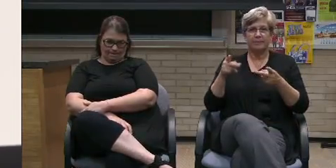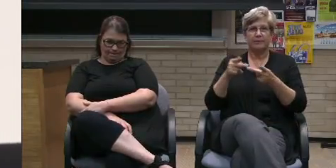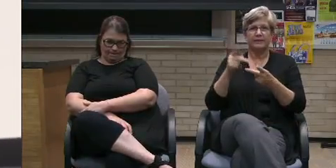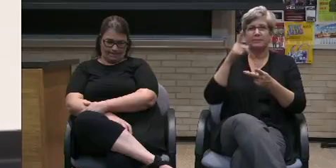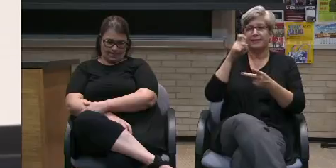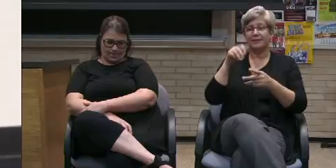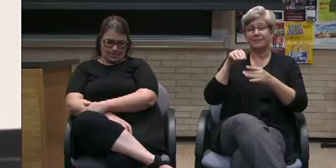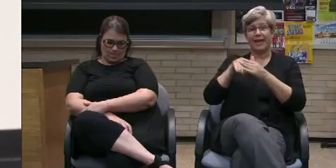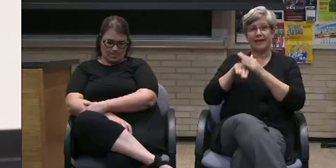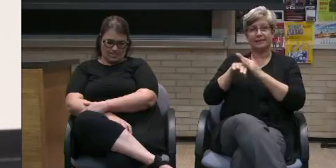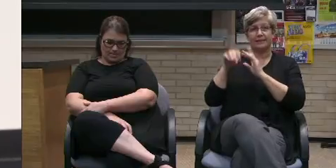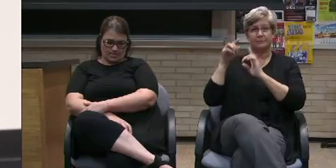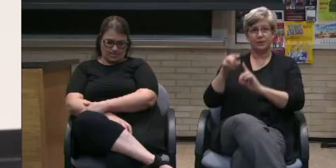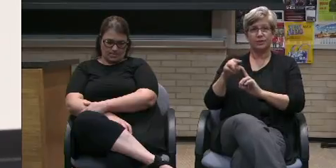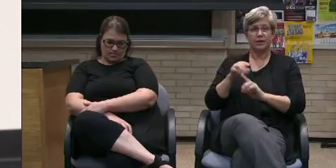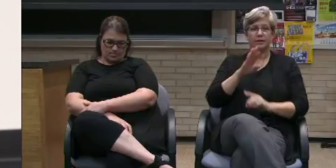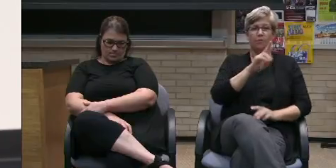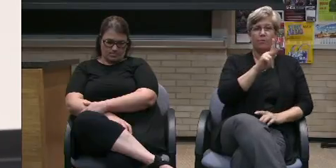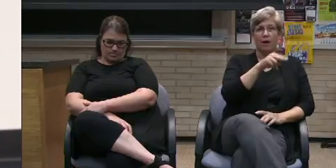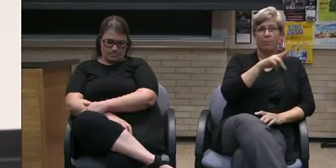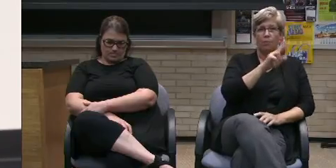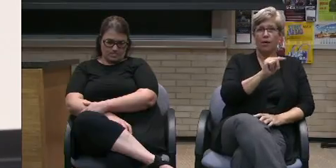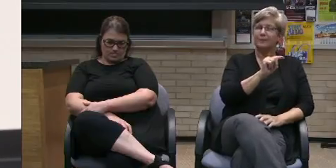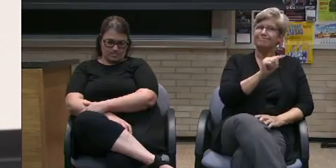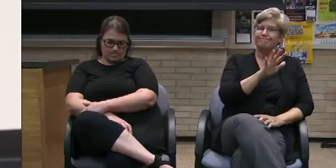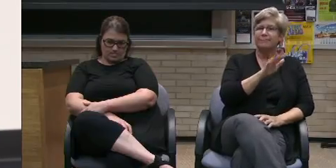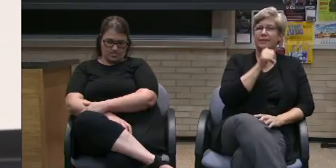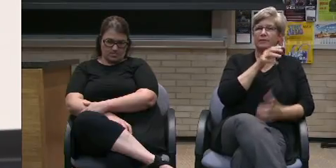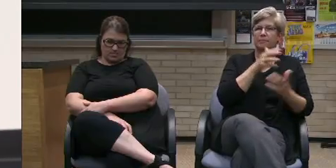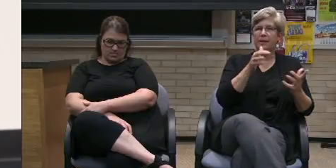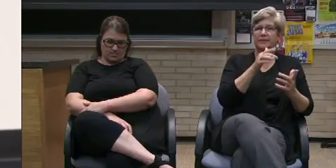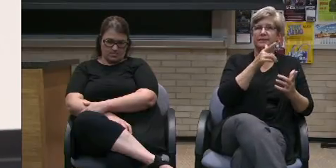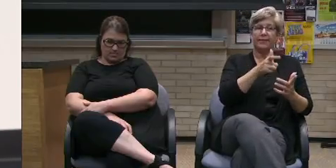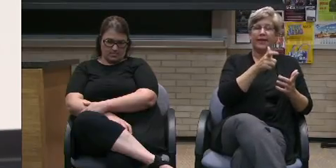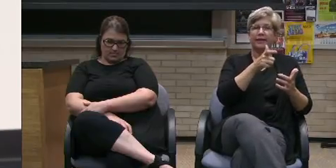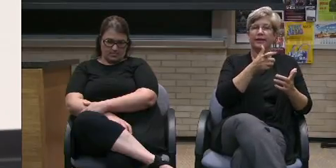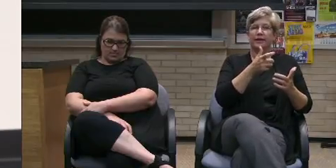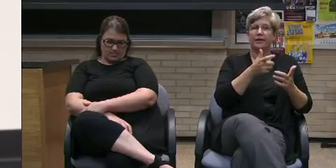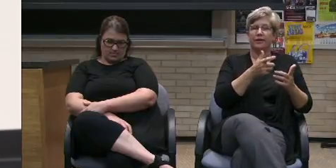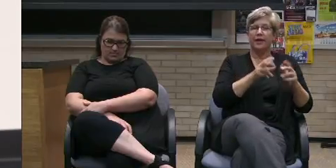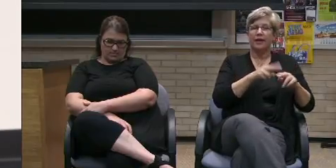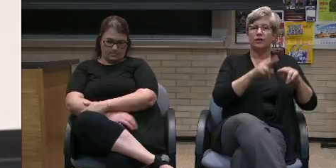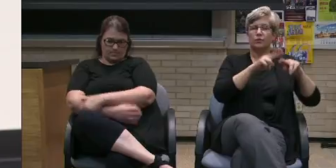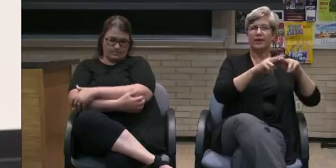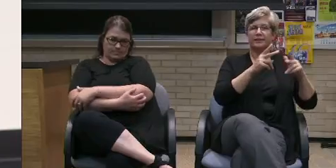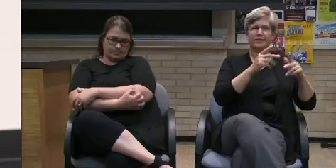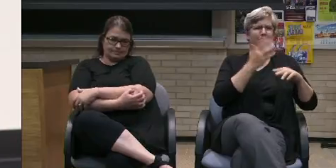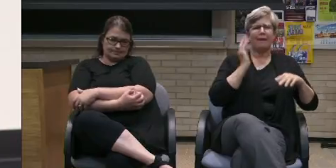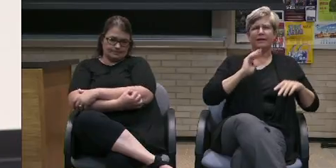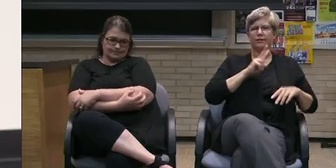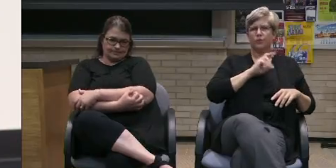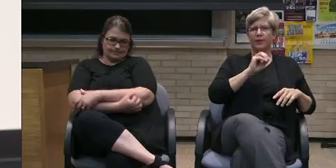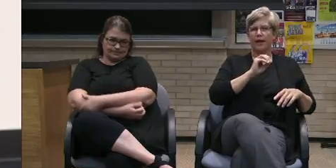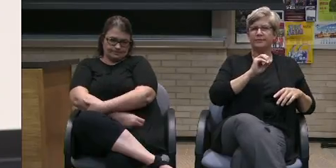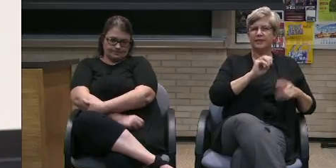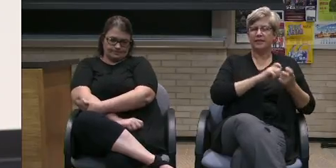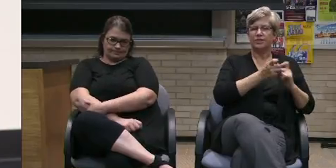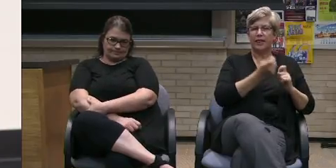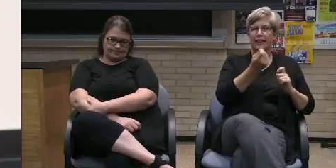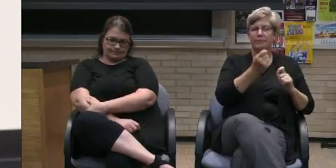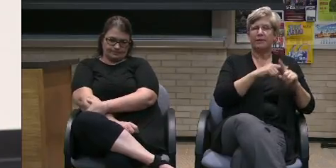mission. Brockport had less so of that, especially as they raised their selectivity in the early 2000s. And there's something